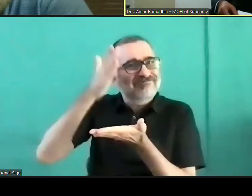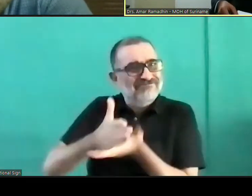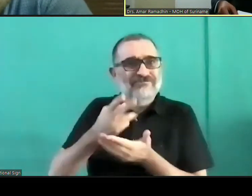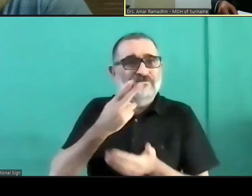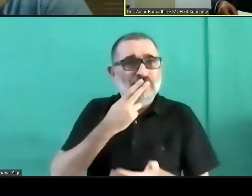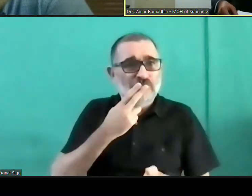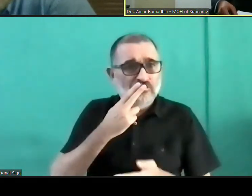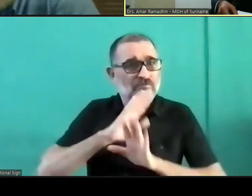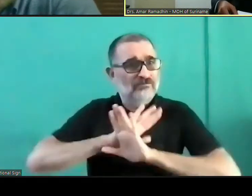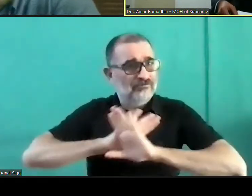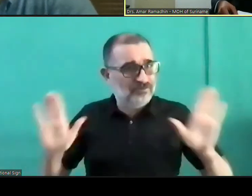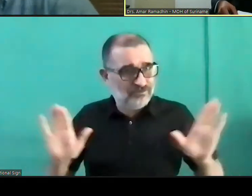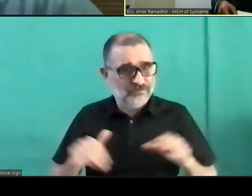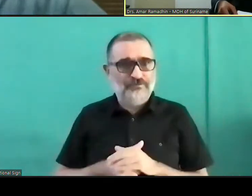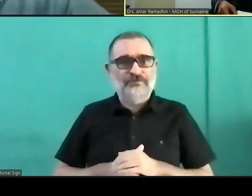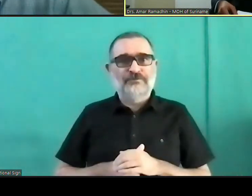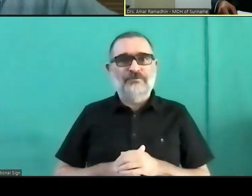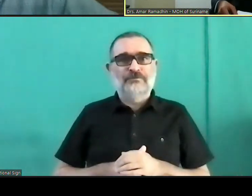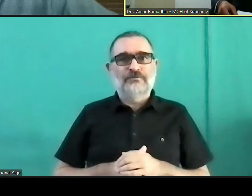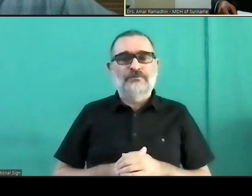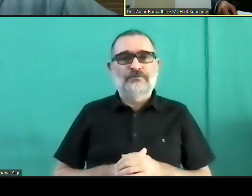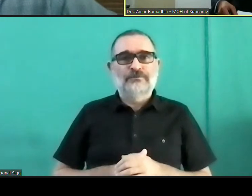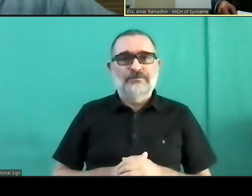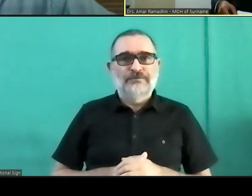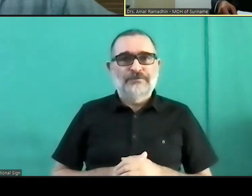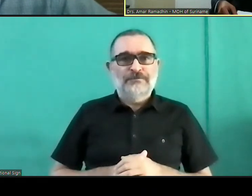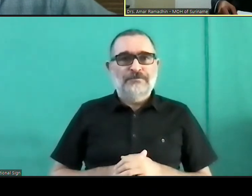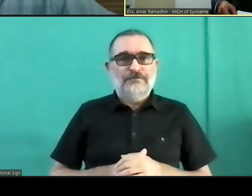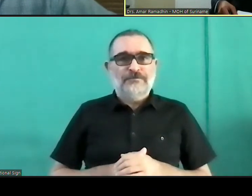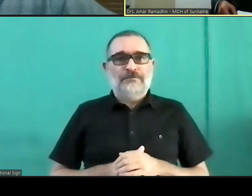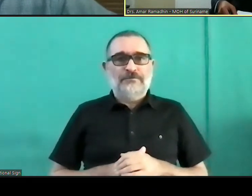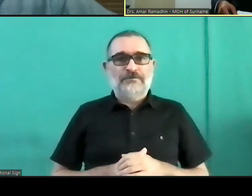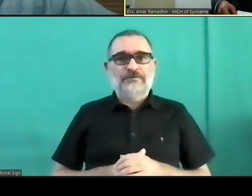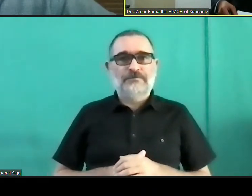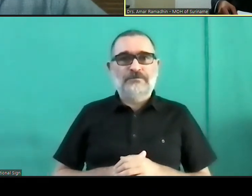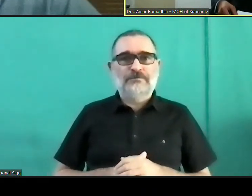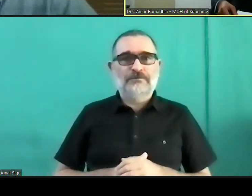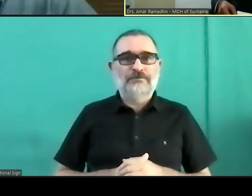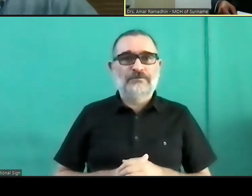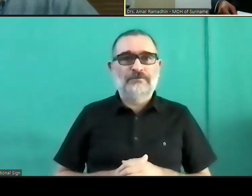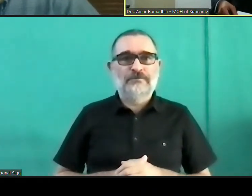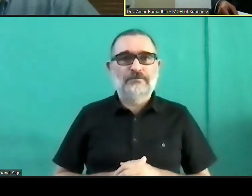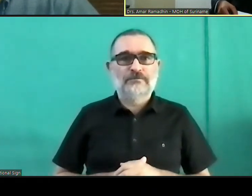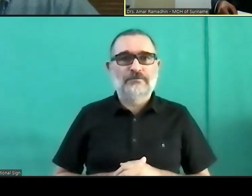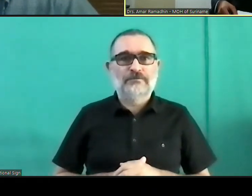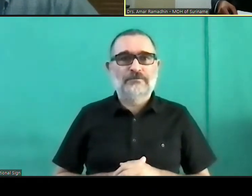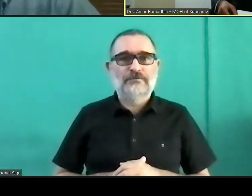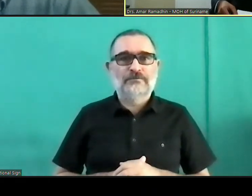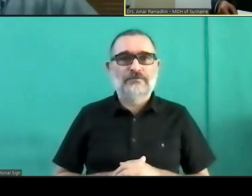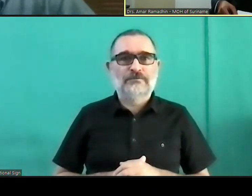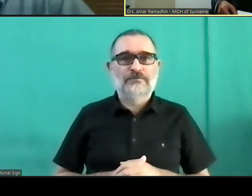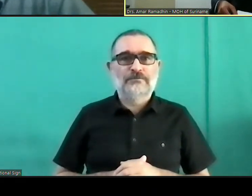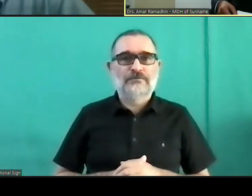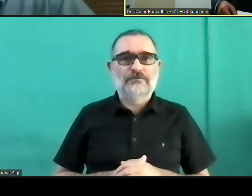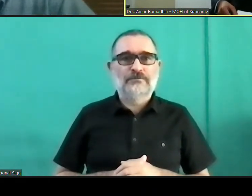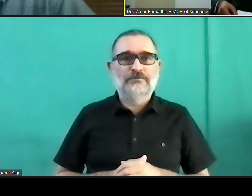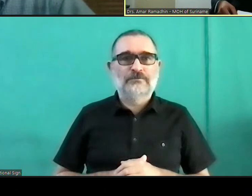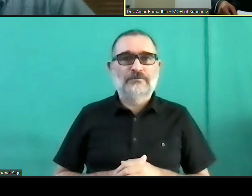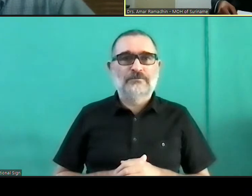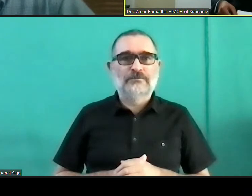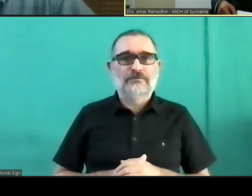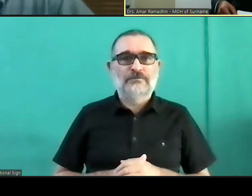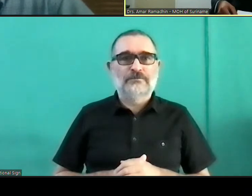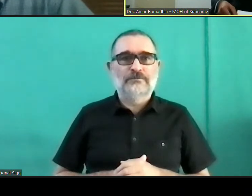web pages of the Ministry of Health and our Bureau of Public Health, BOG. In addition, a video